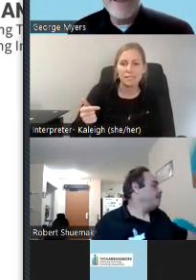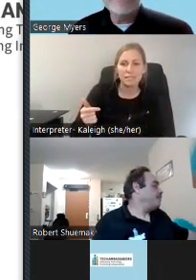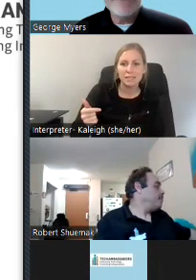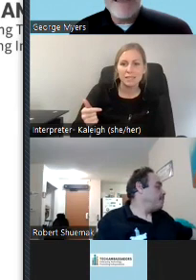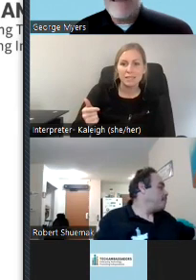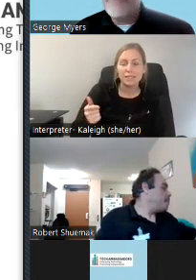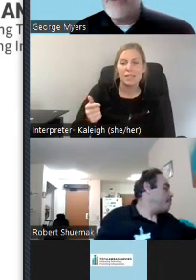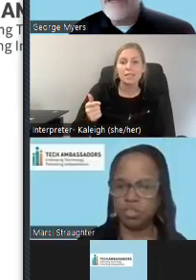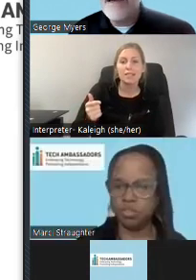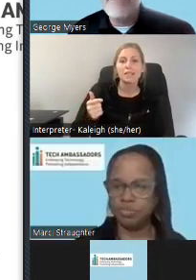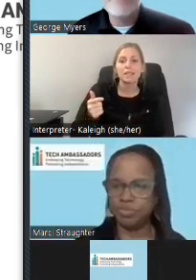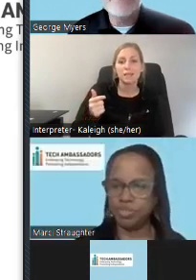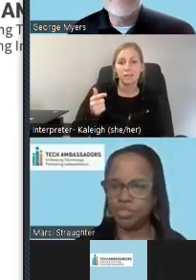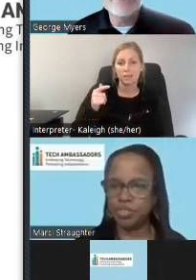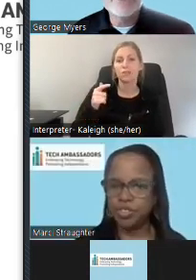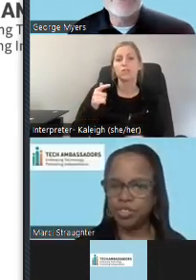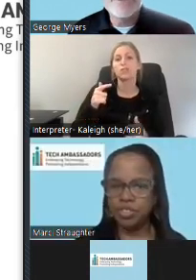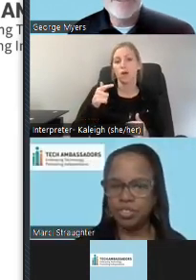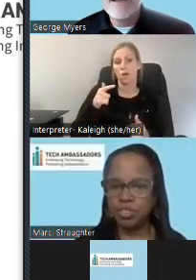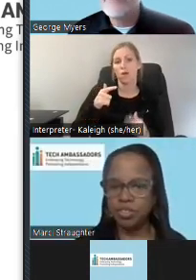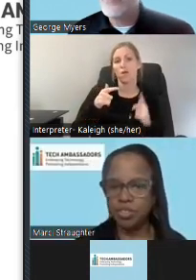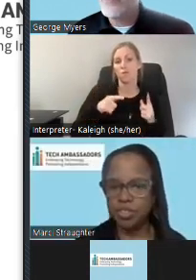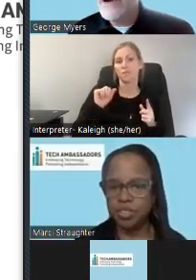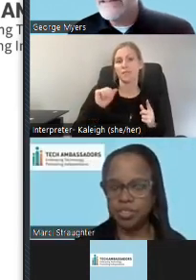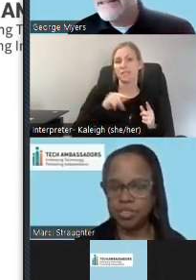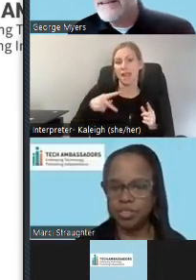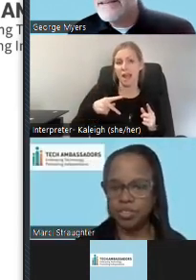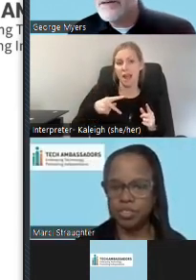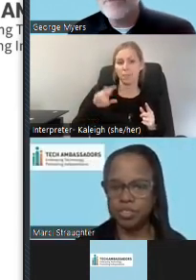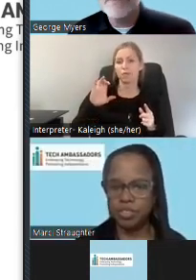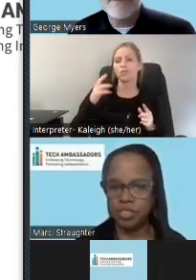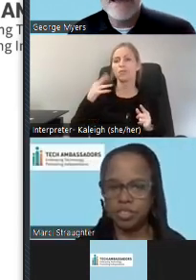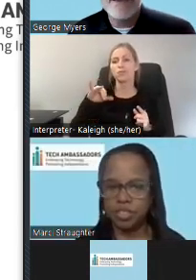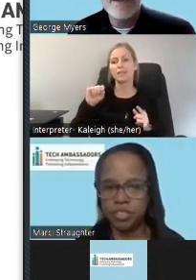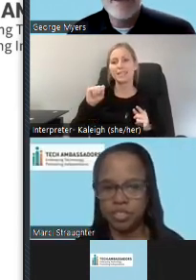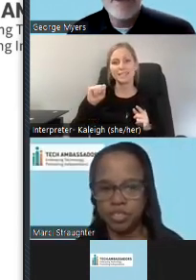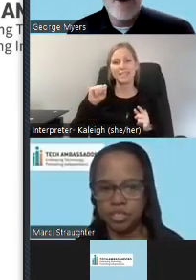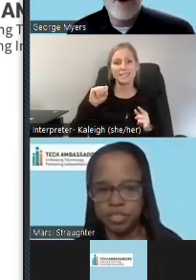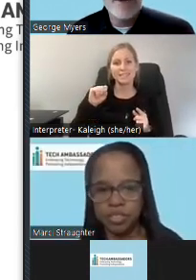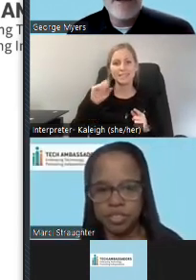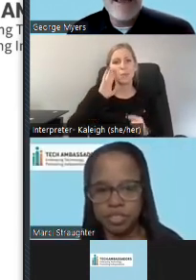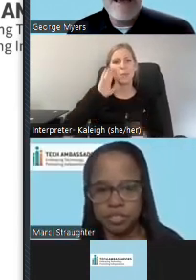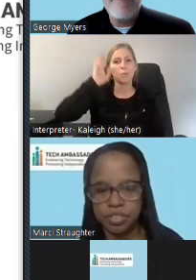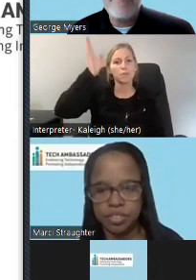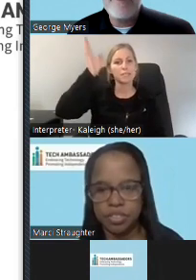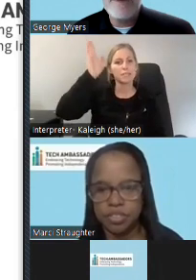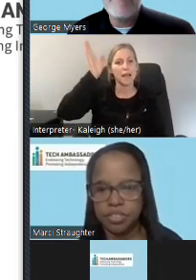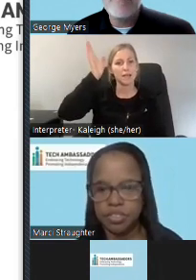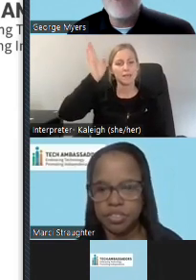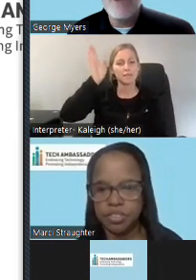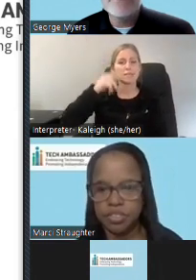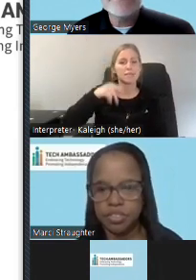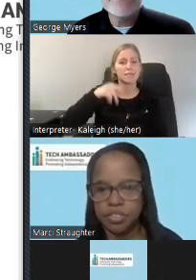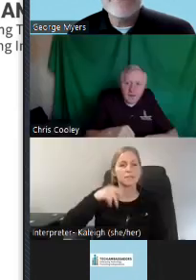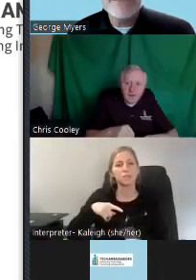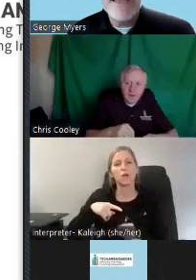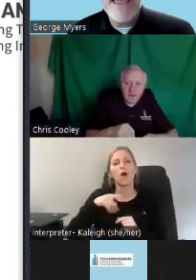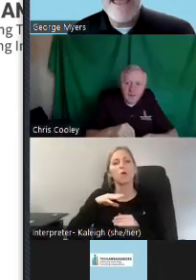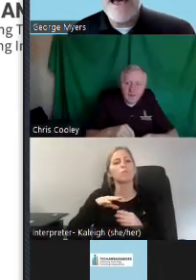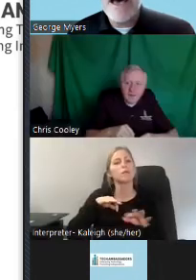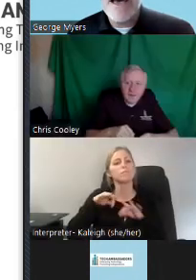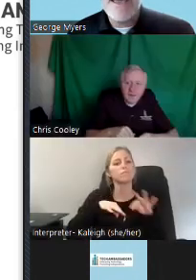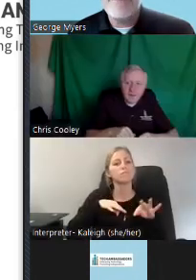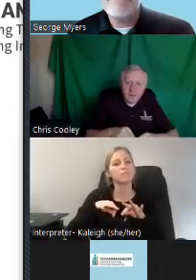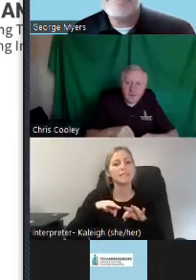So the next app that we have here, Chris is going to present on an app called